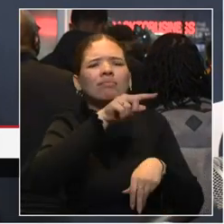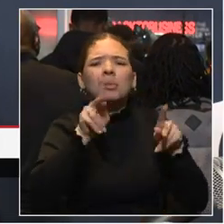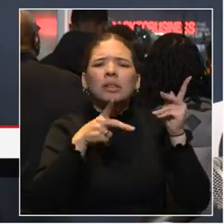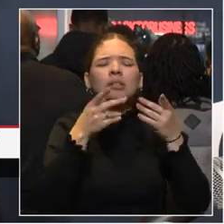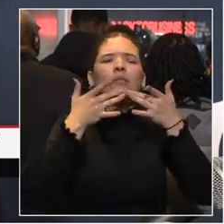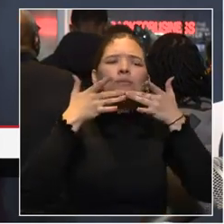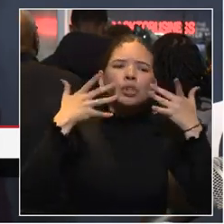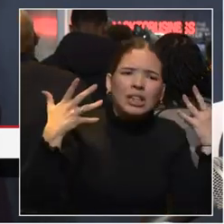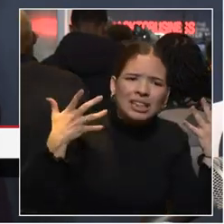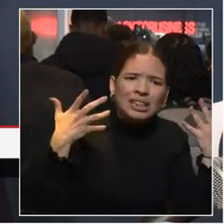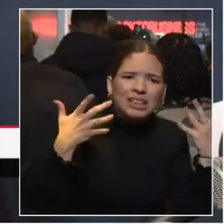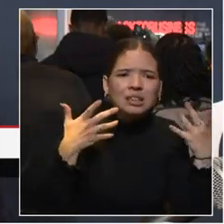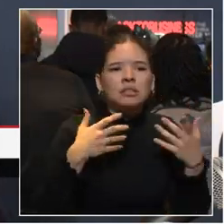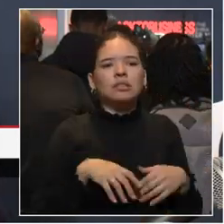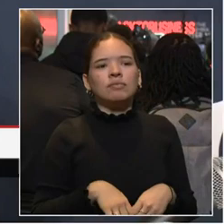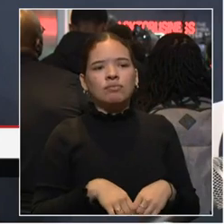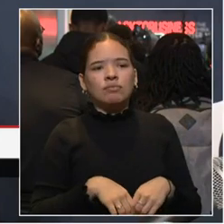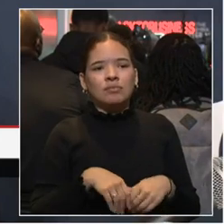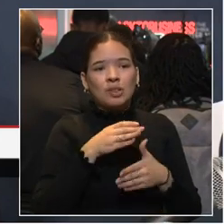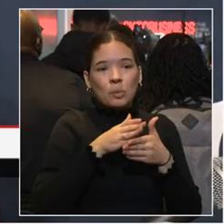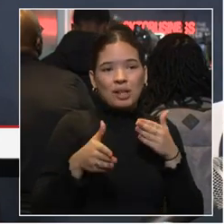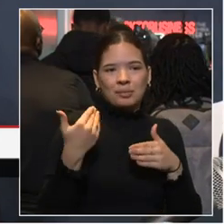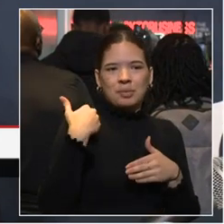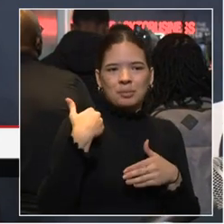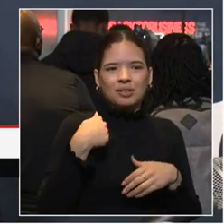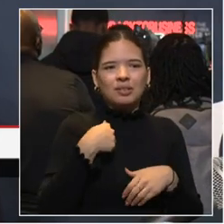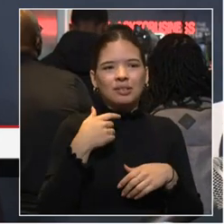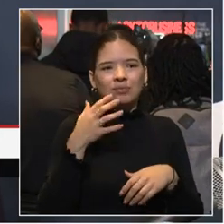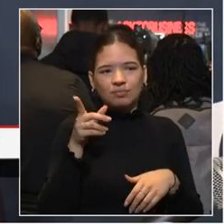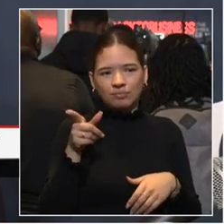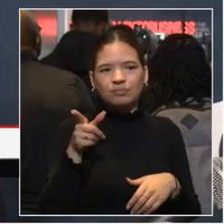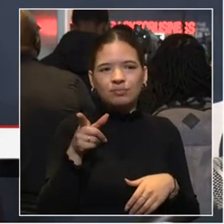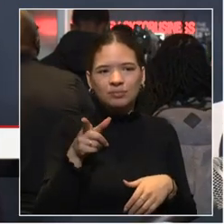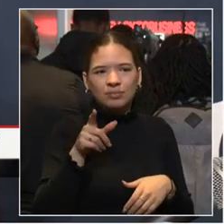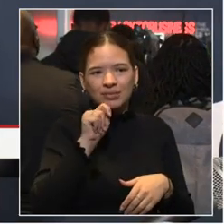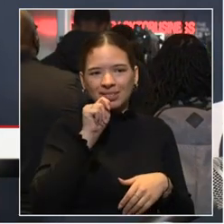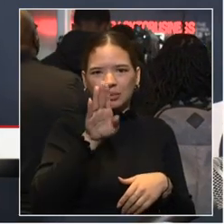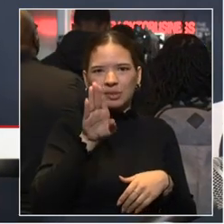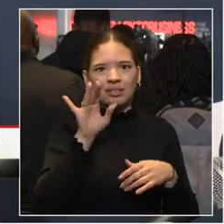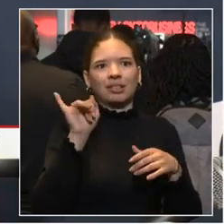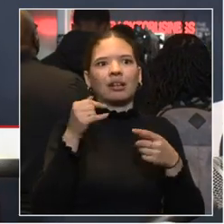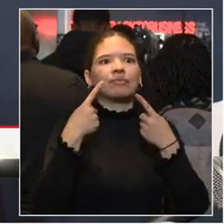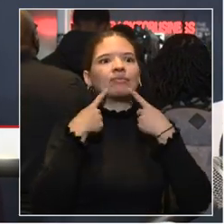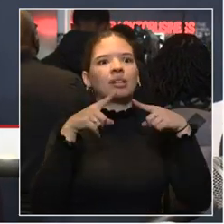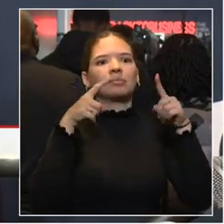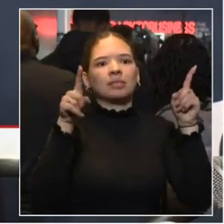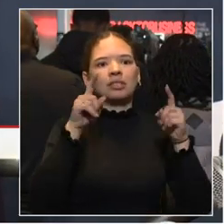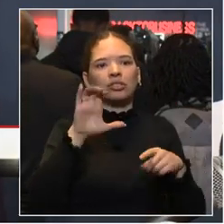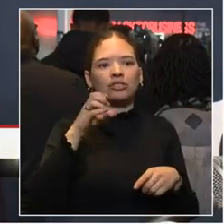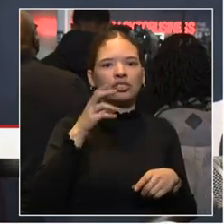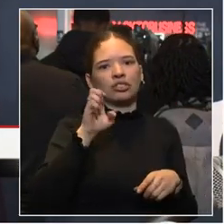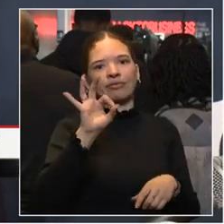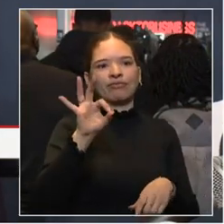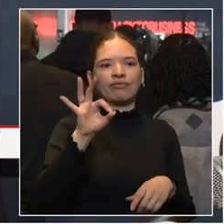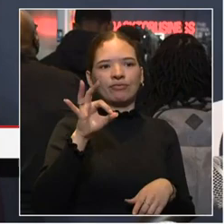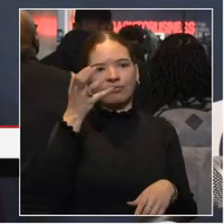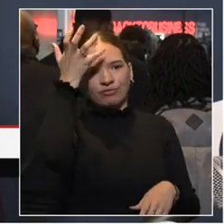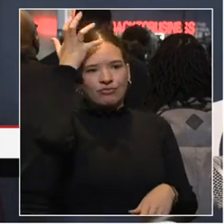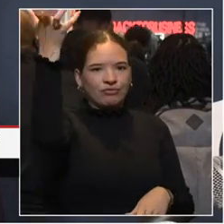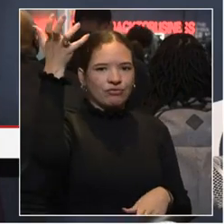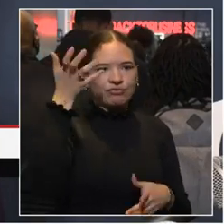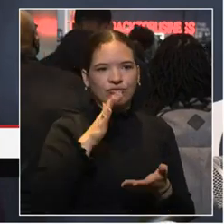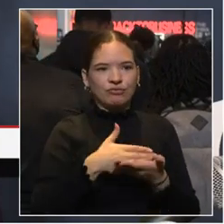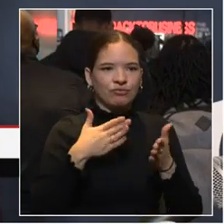know him from TV as a celebrity chef. And he has this reputation of being really